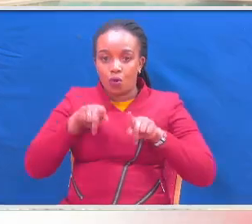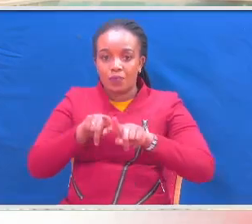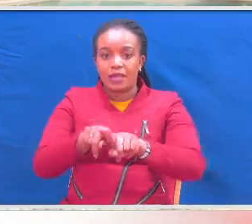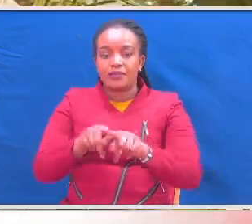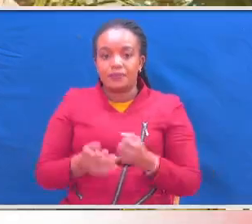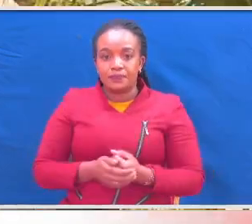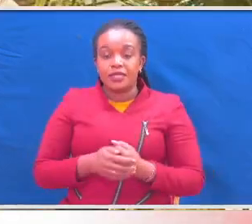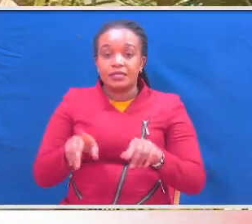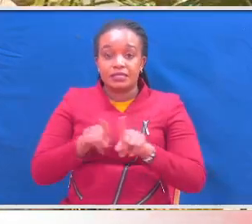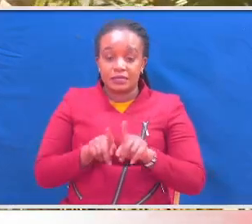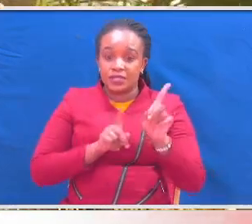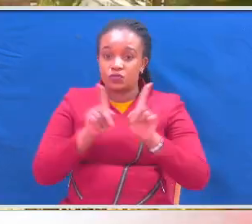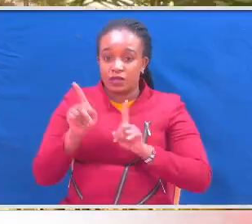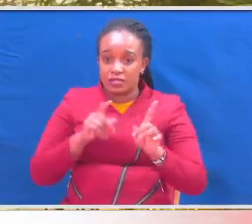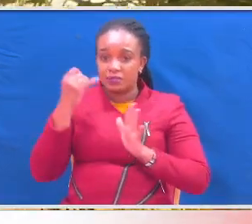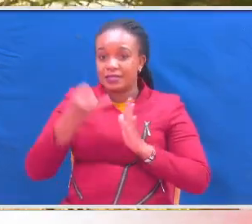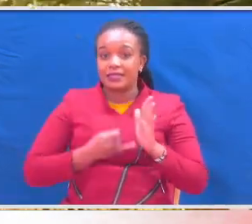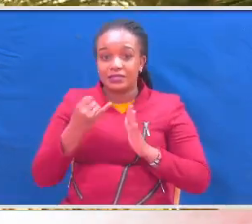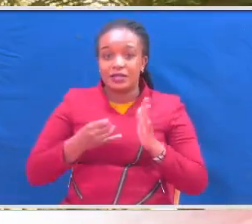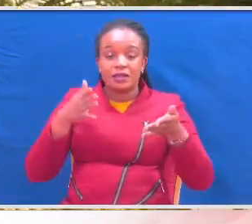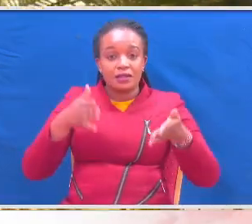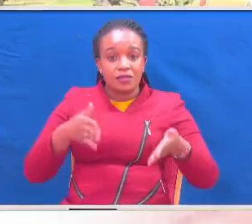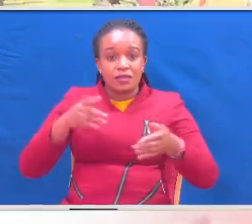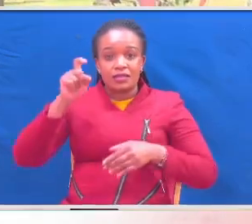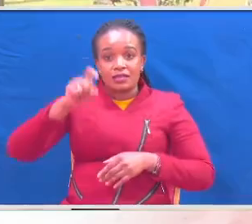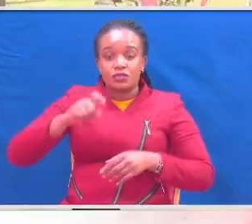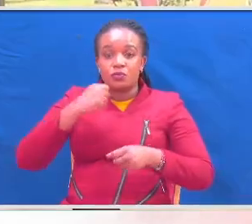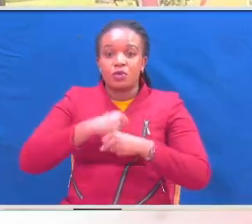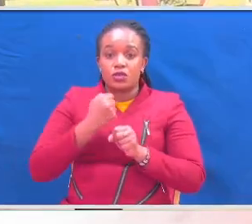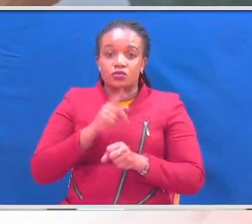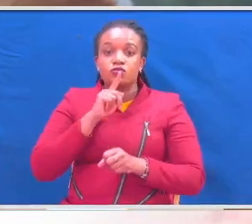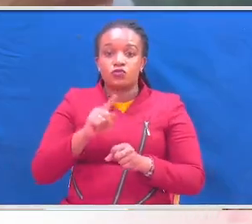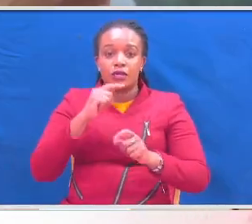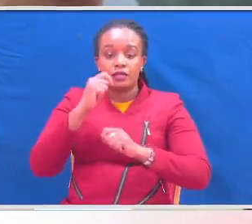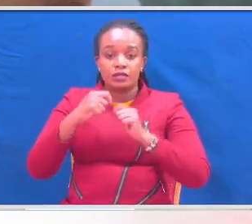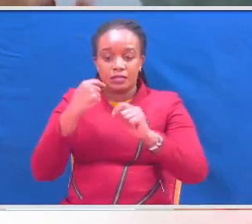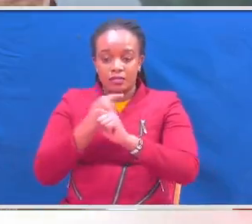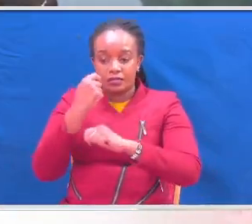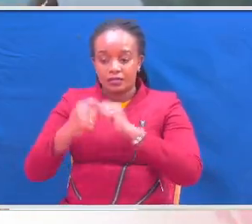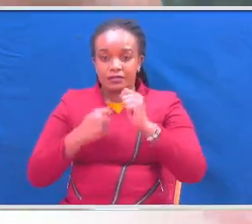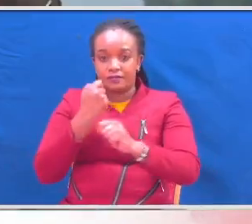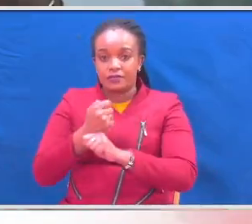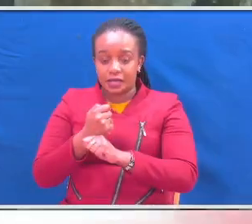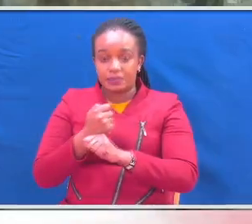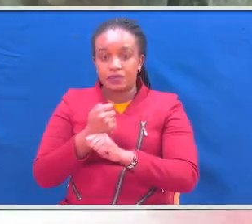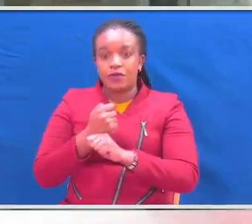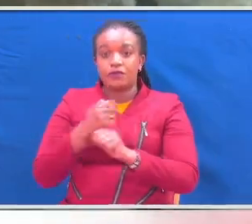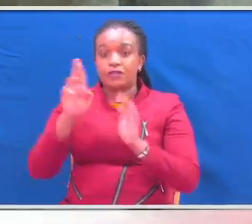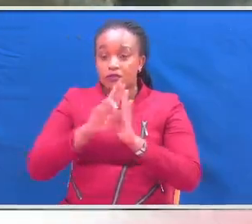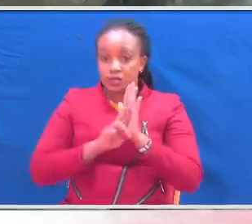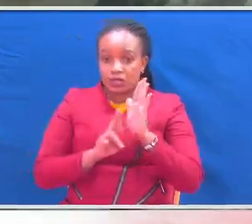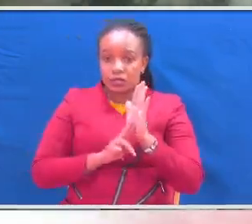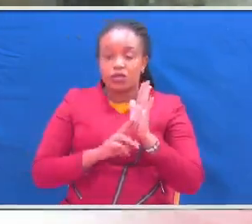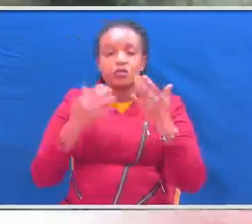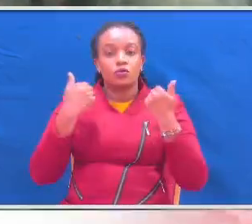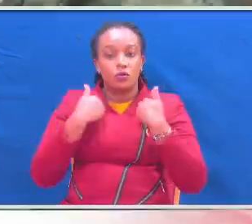in the tourism industry are now tasked with ensuring cottages and other relevant types of accommodation abide by the rules to ensure a fair